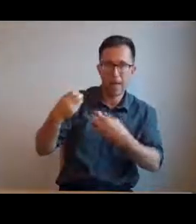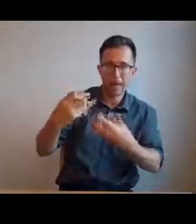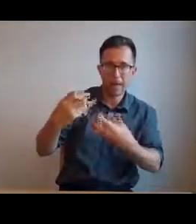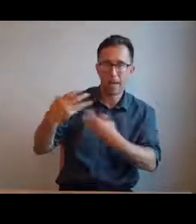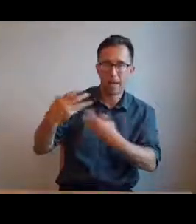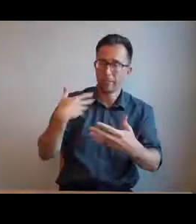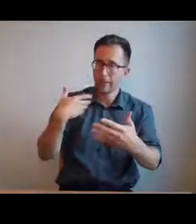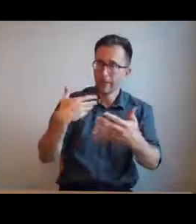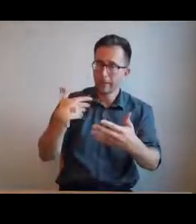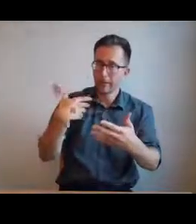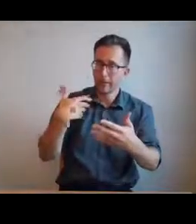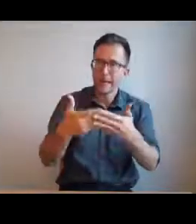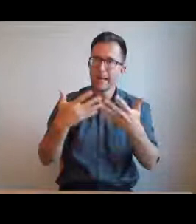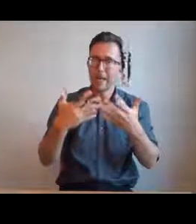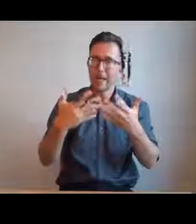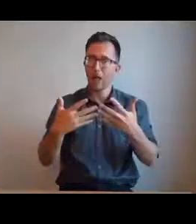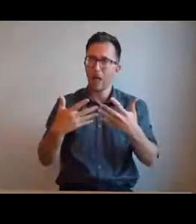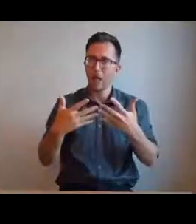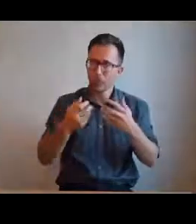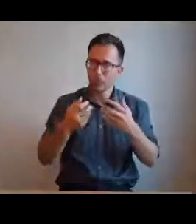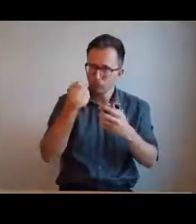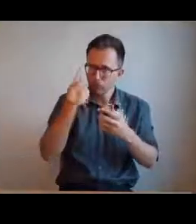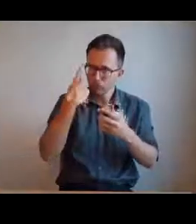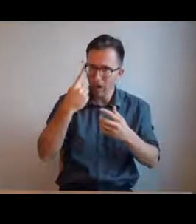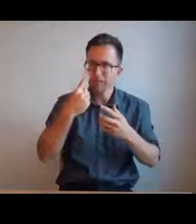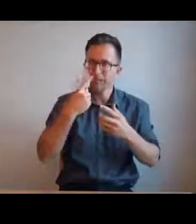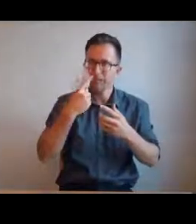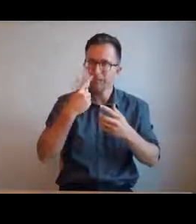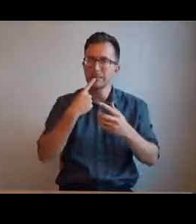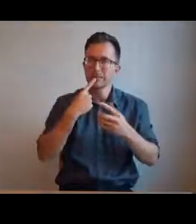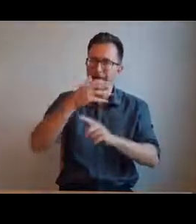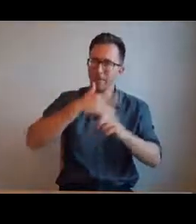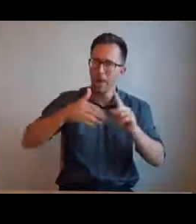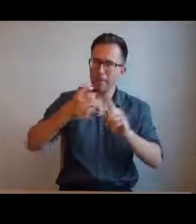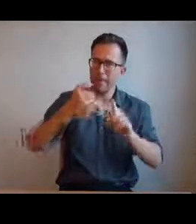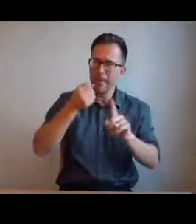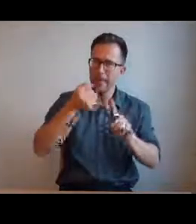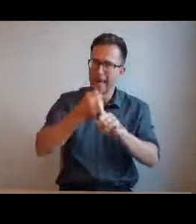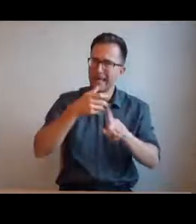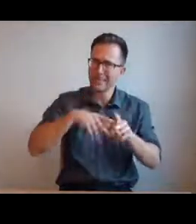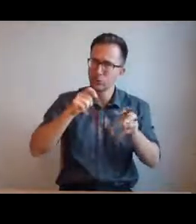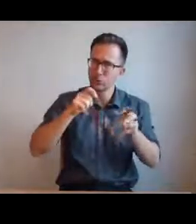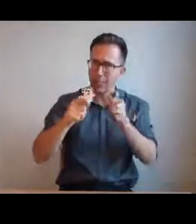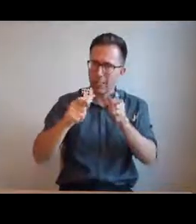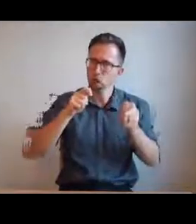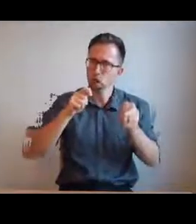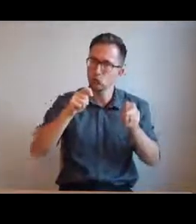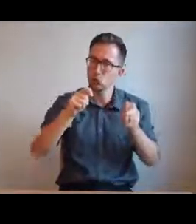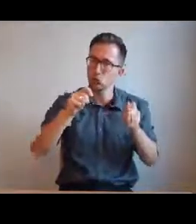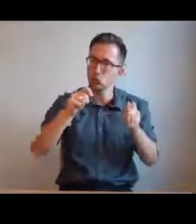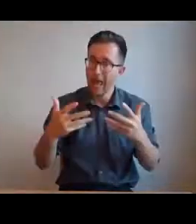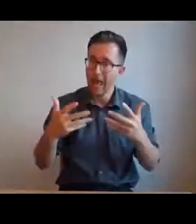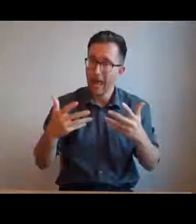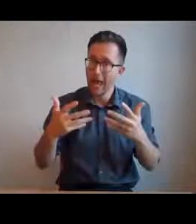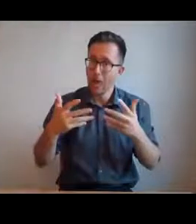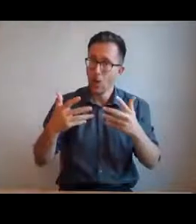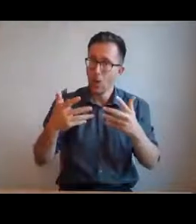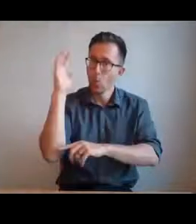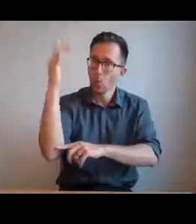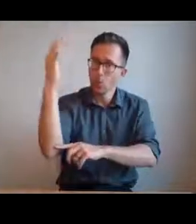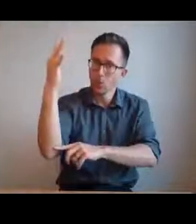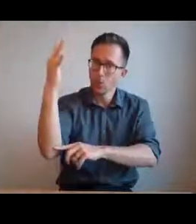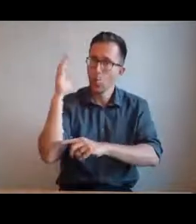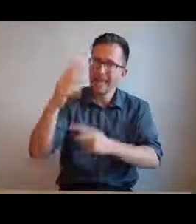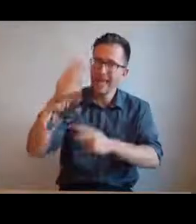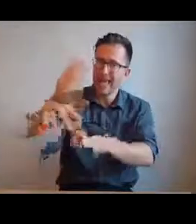for utility diversions shown at supplementary consultation, and in doing so, we've been able to reduce the impacts to various wooded areas,